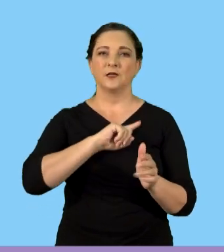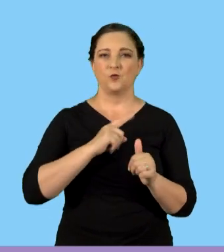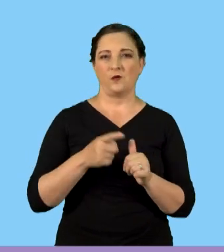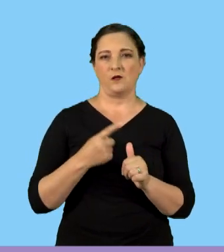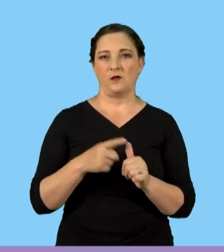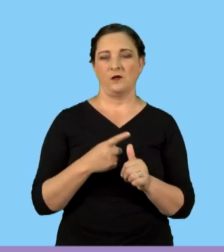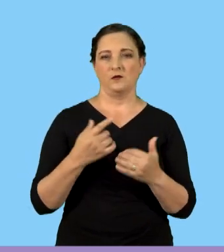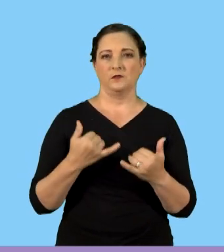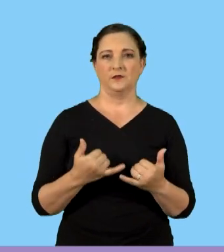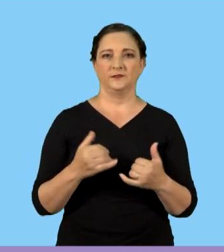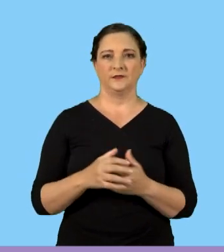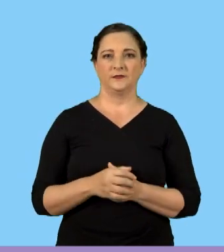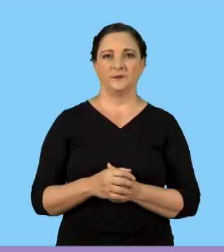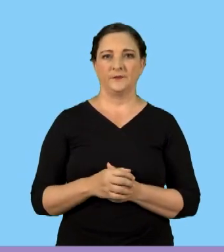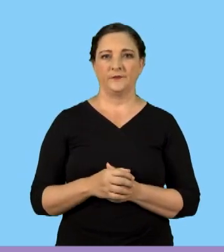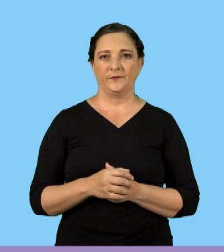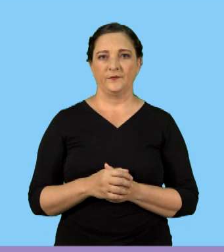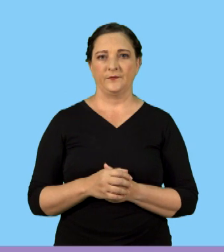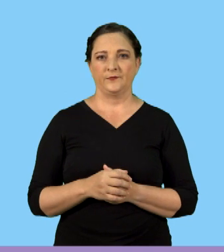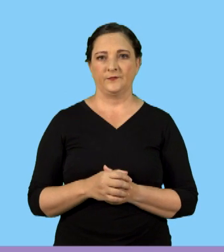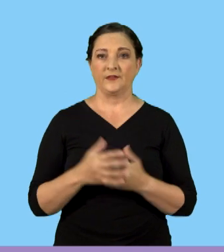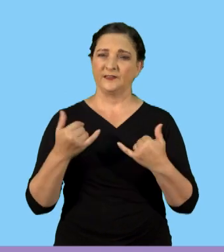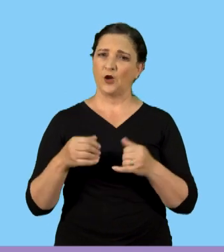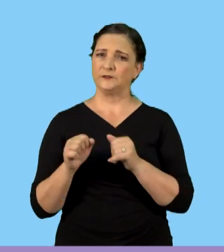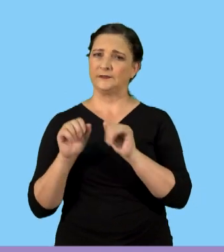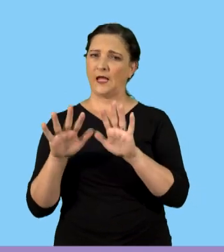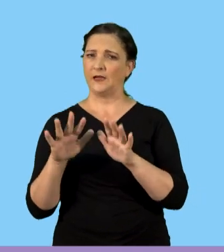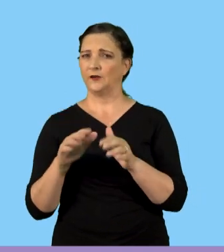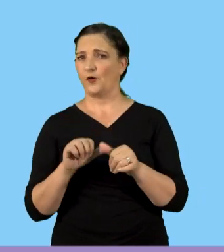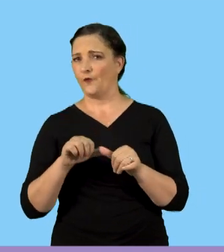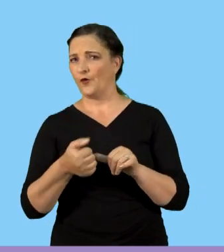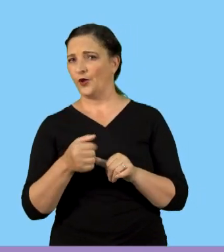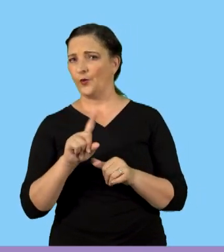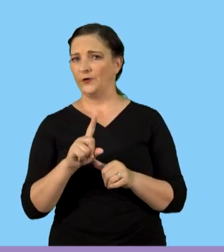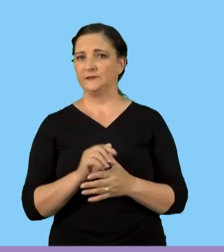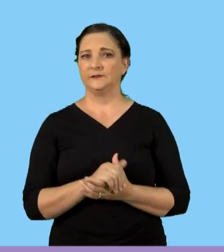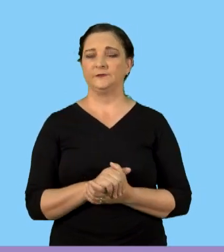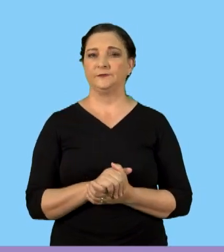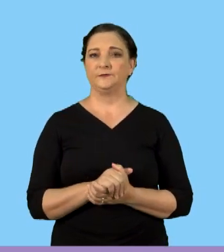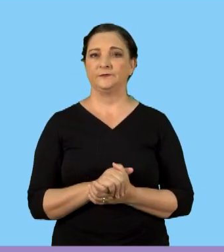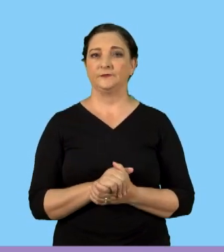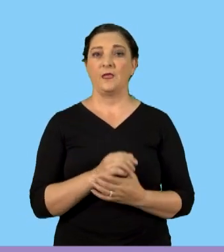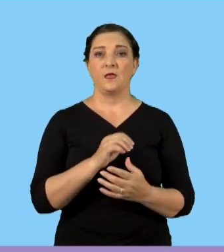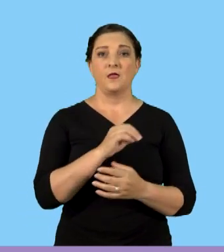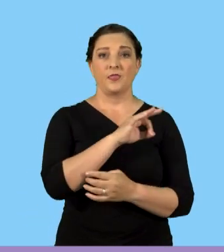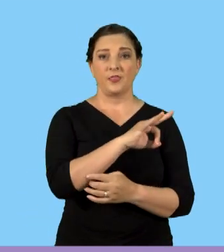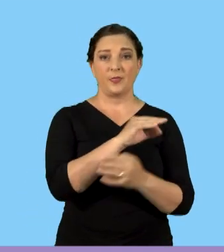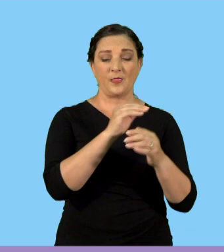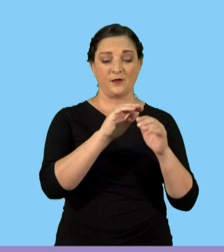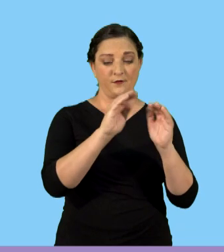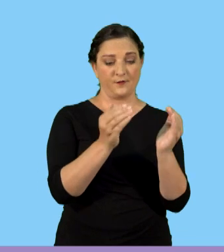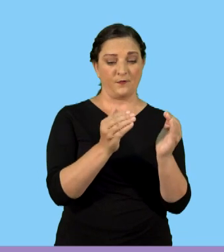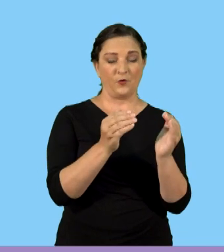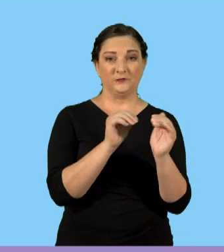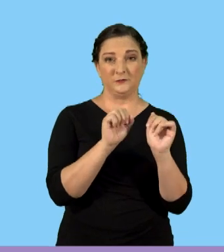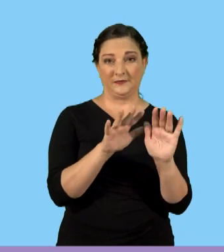given 17, which is the 6th term. What about the 10th term? We are going to follow the same rule. We are going to